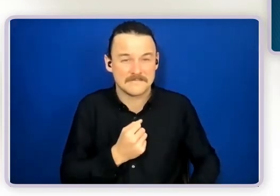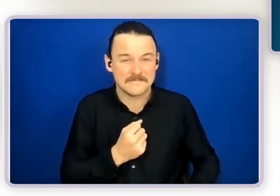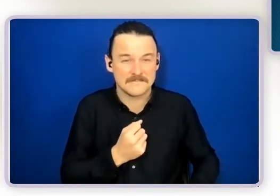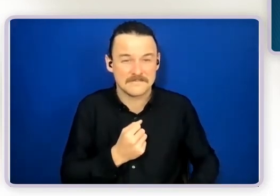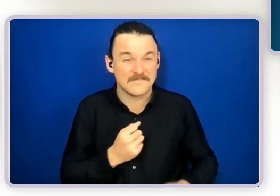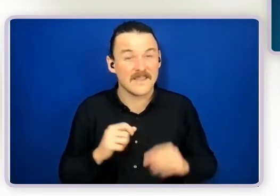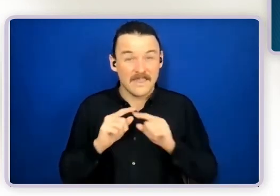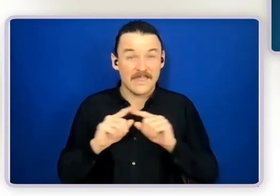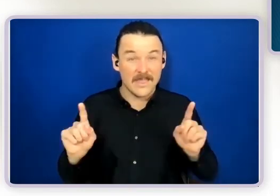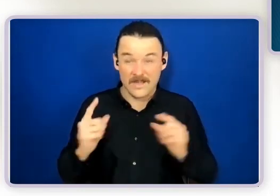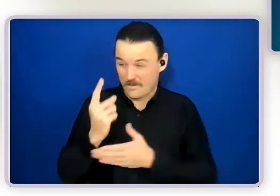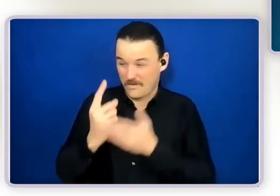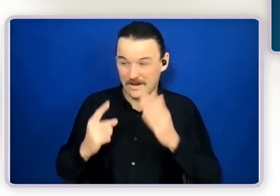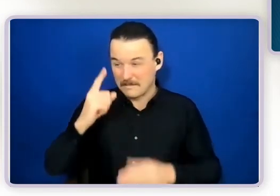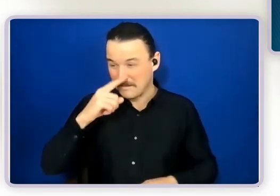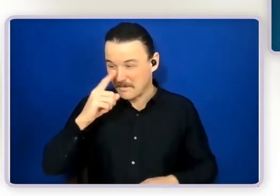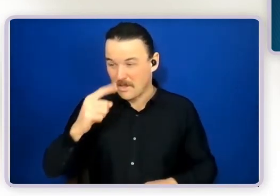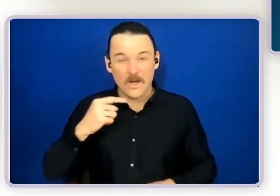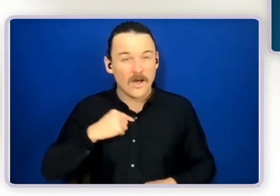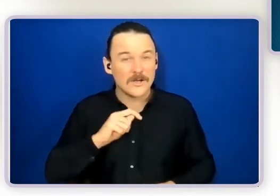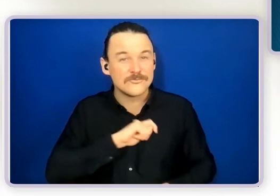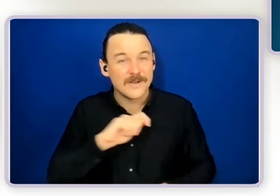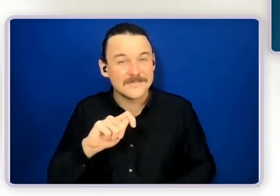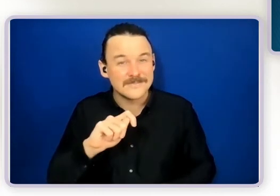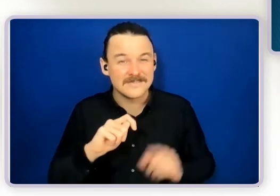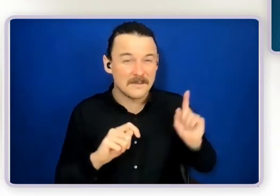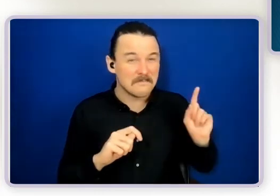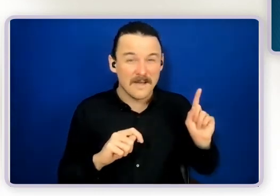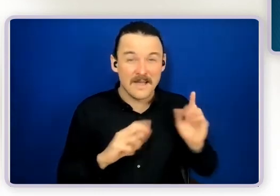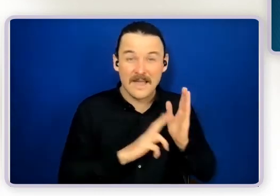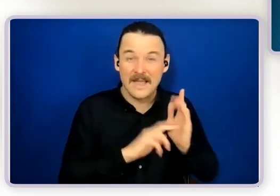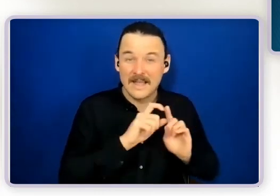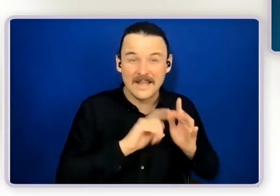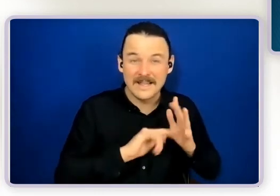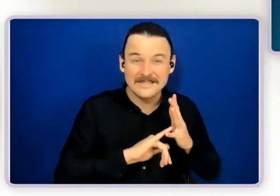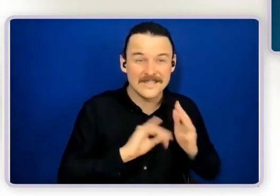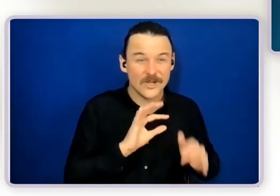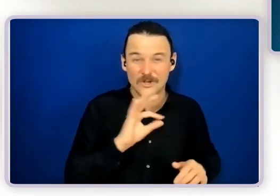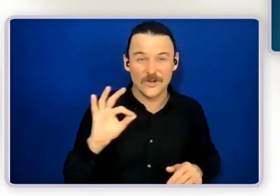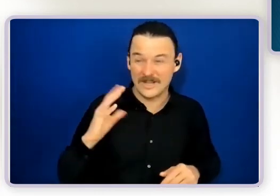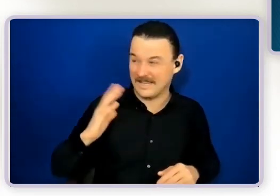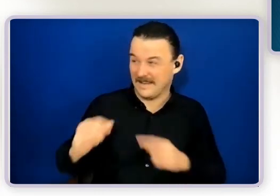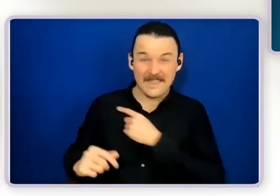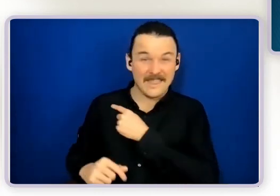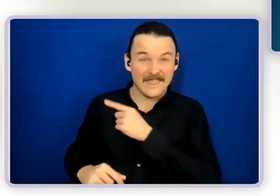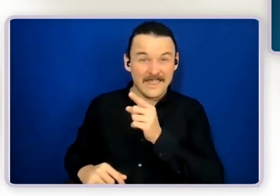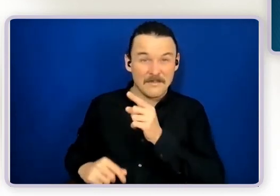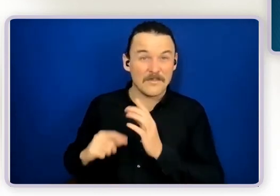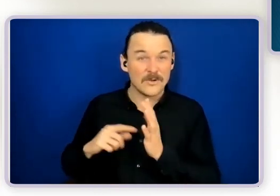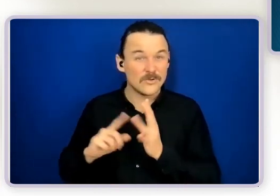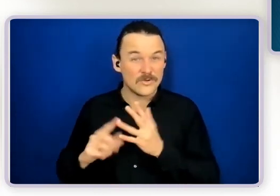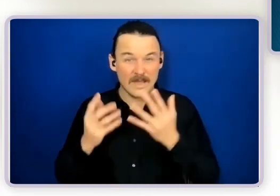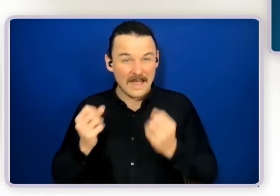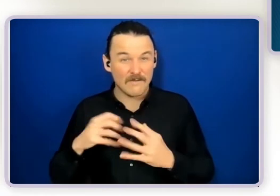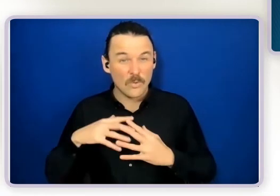I trust, but there's no requirement by the NDIS for anyone, as I said, to have any type of